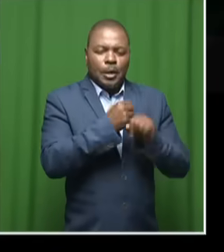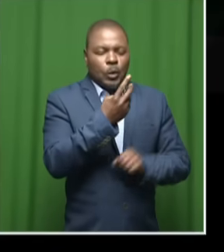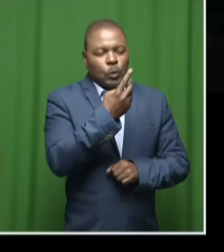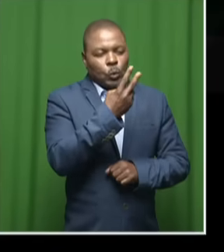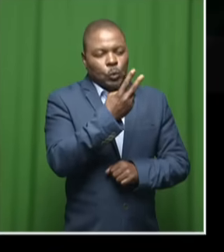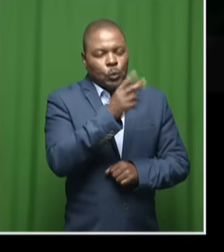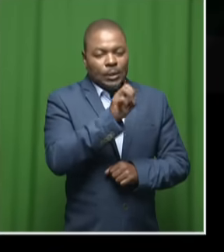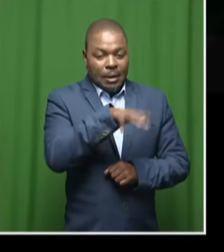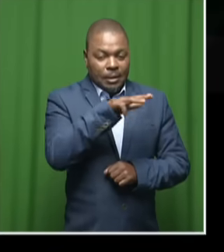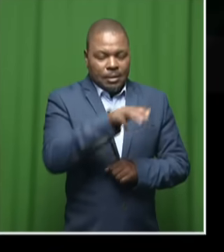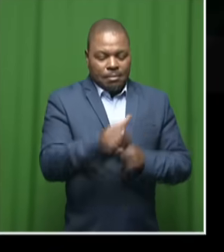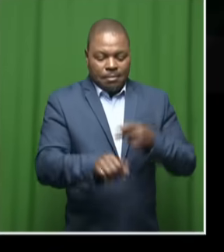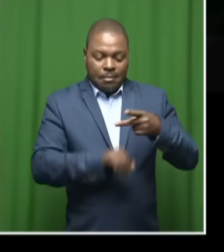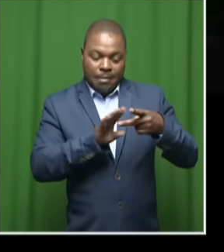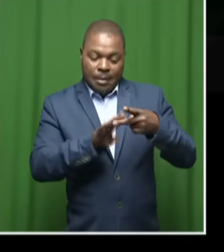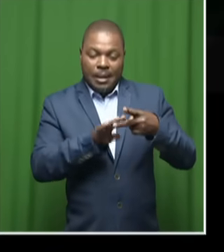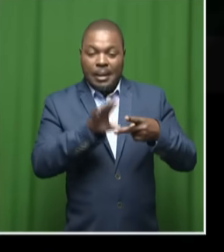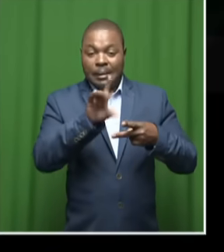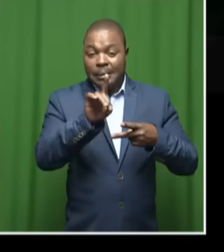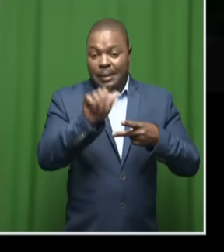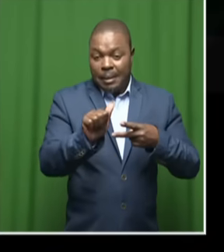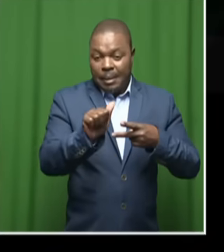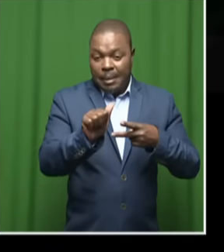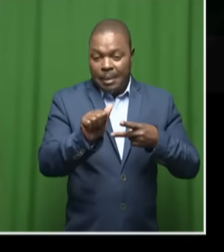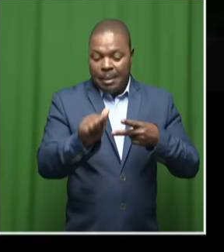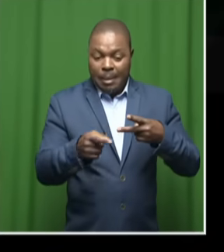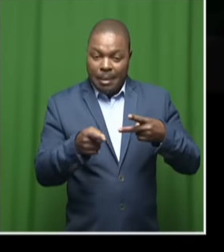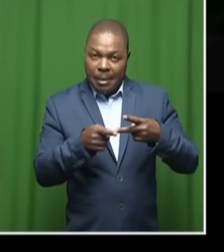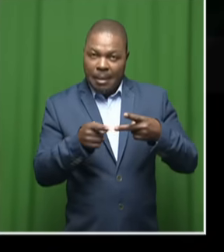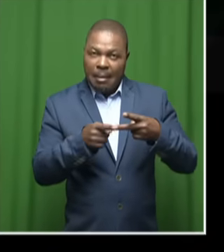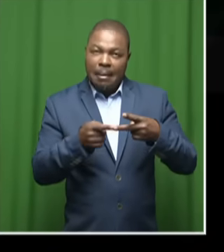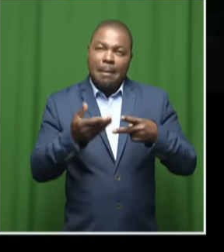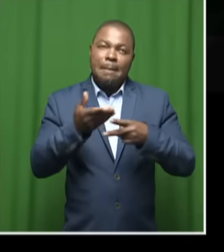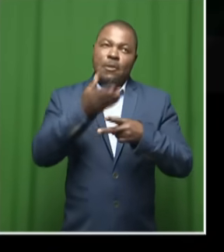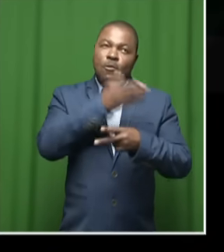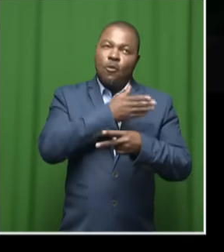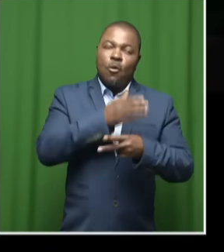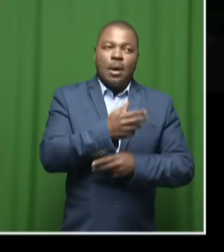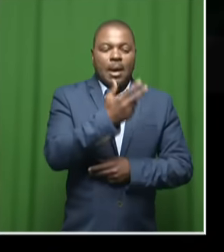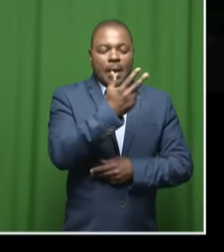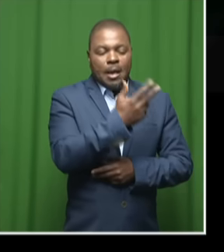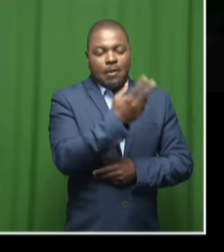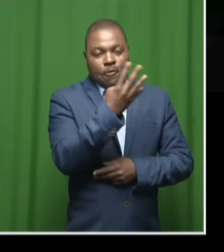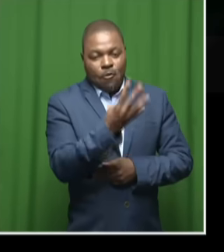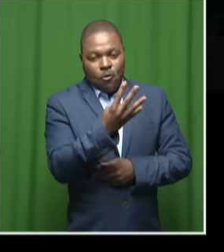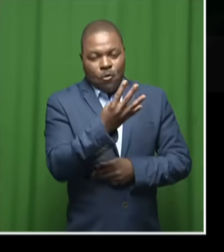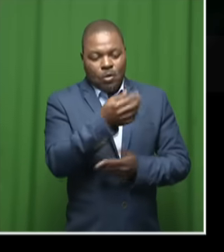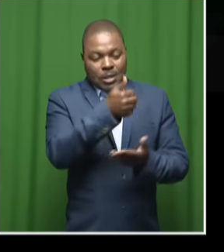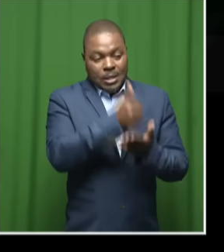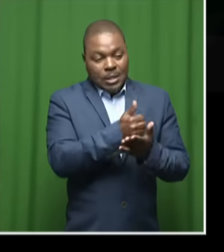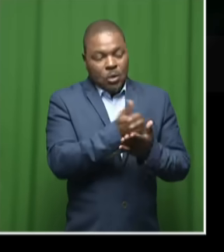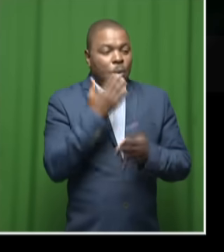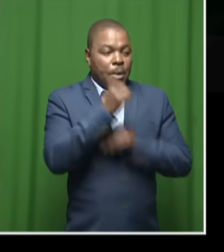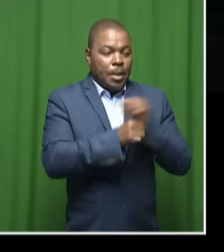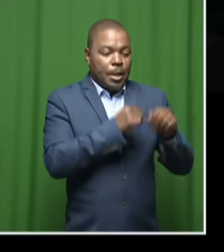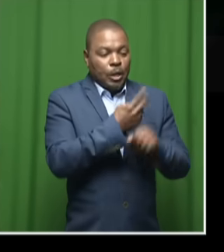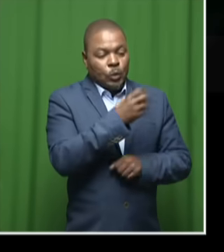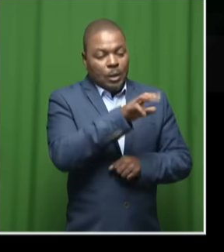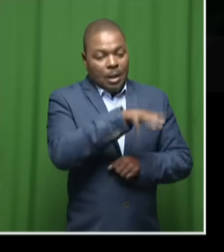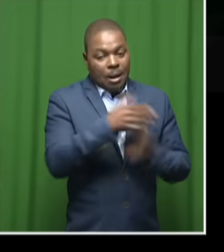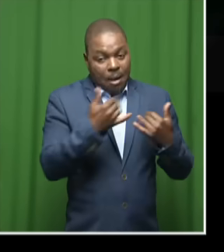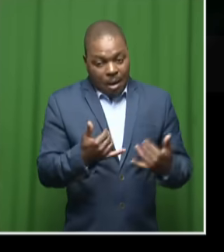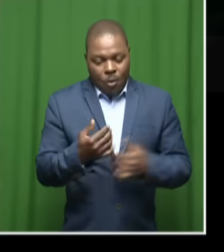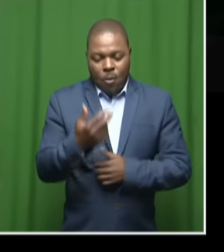And you've got the DA, which had 84 seats in 2019. They are now